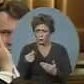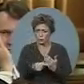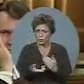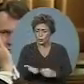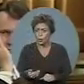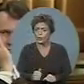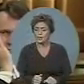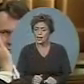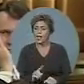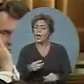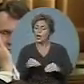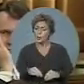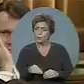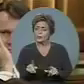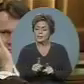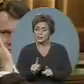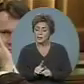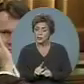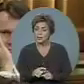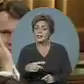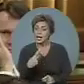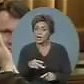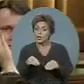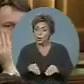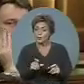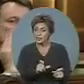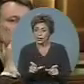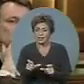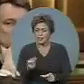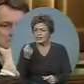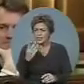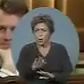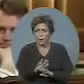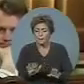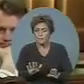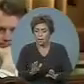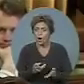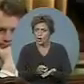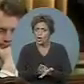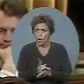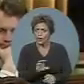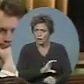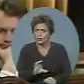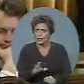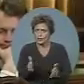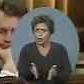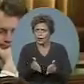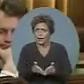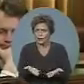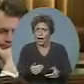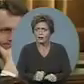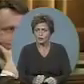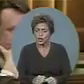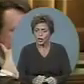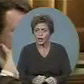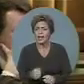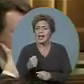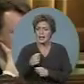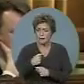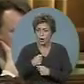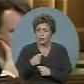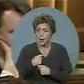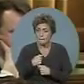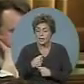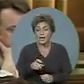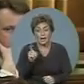honour of Canada is at stake. We need to ensure that our military uphold the best traditions they've always upheld of complying